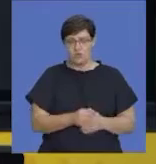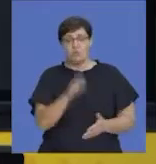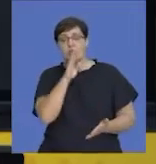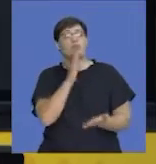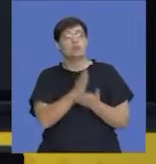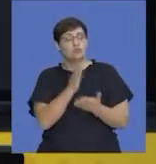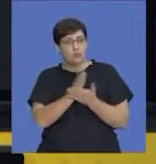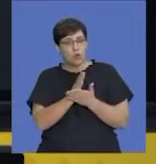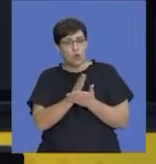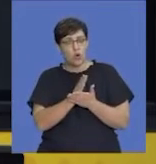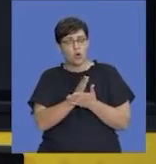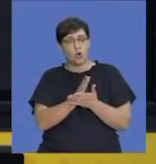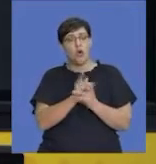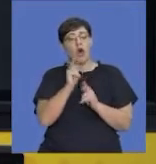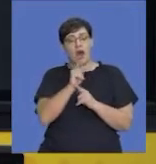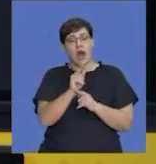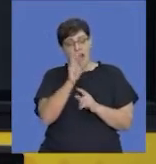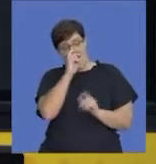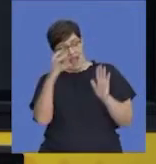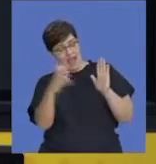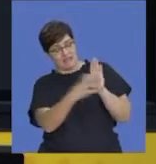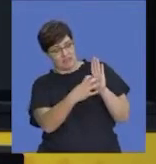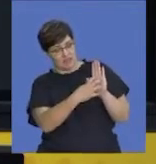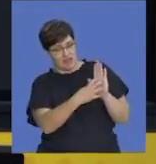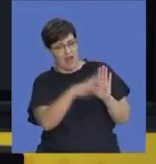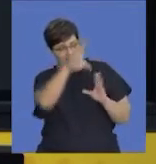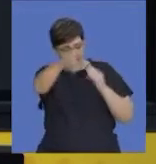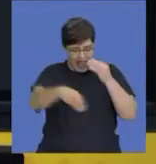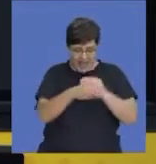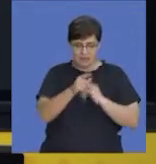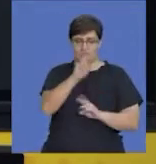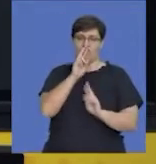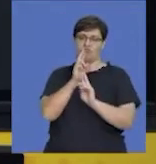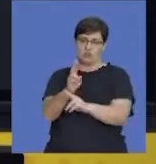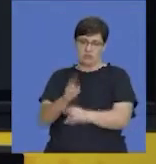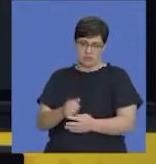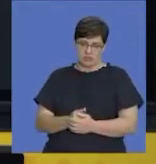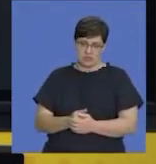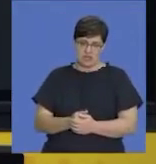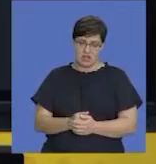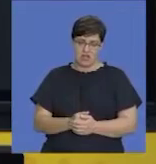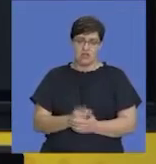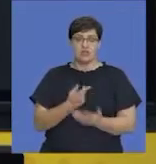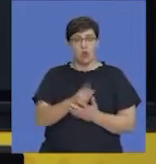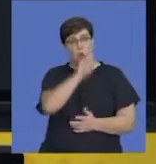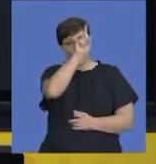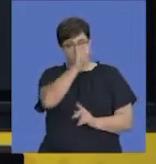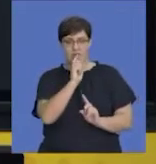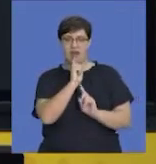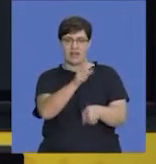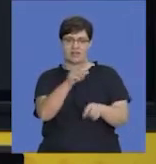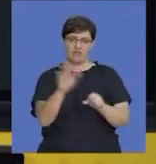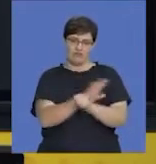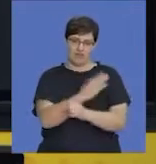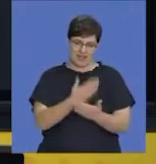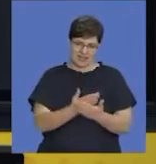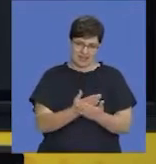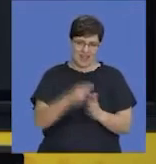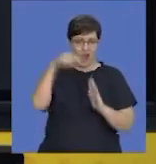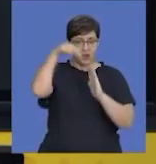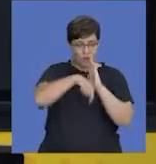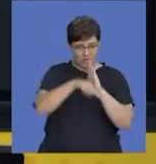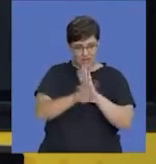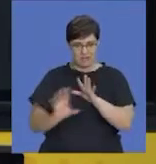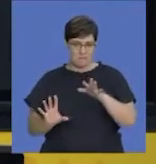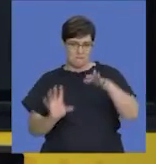sure you capture the essence of the visual stimuli in your response, so that you answer the question and the content